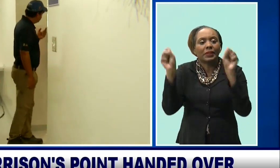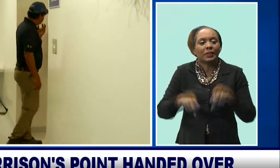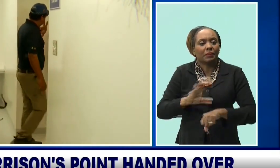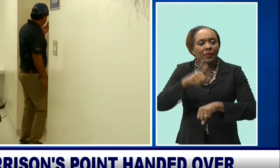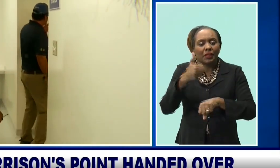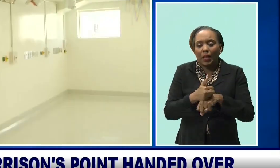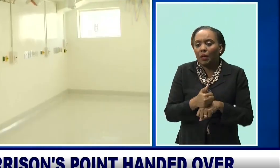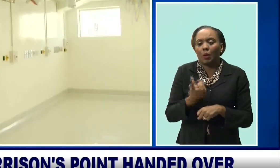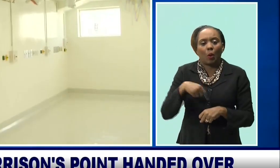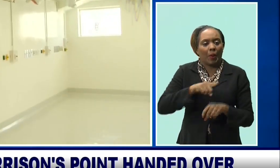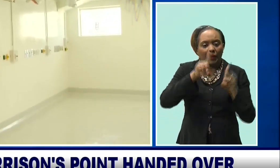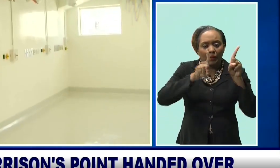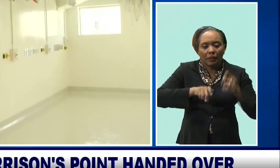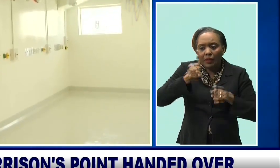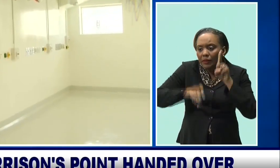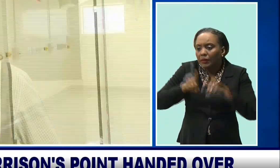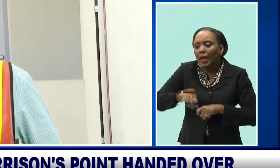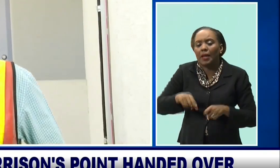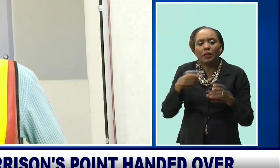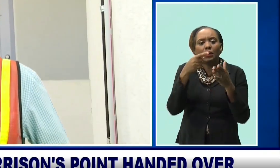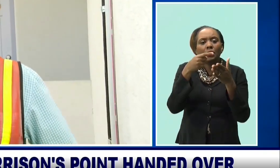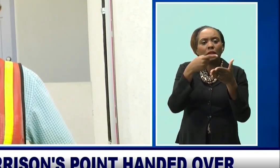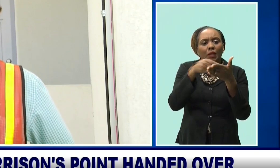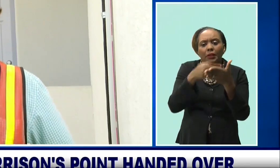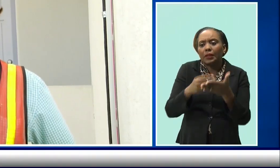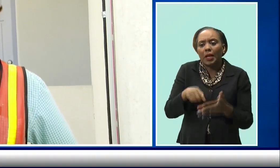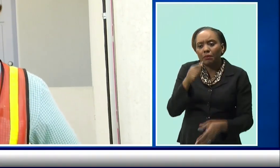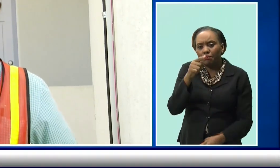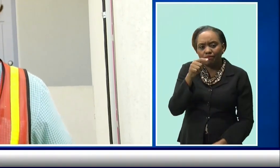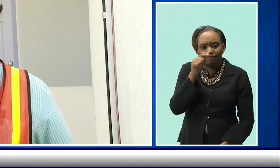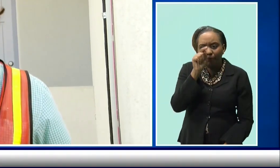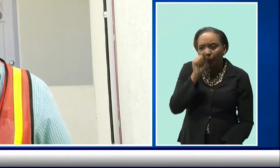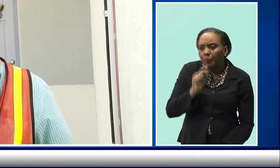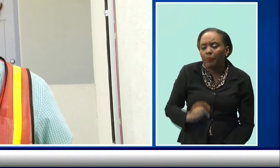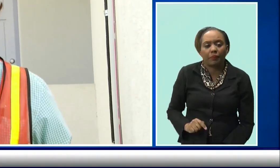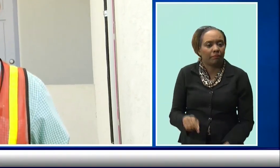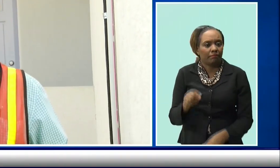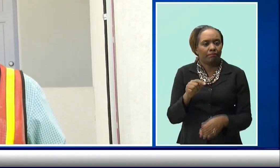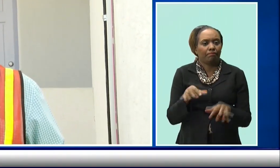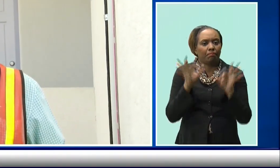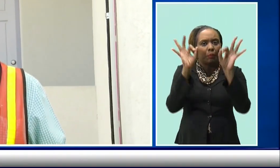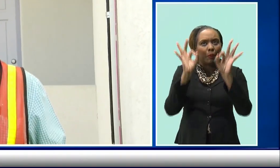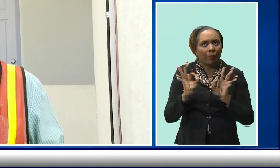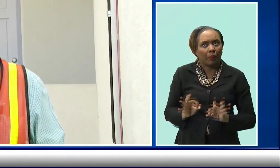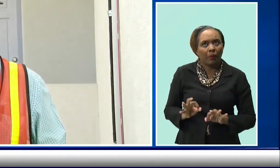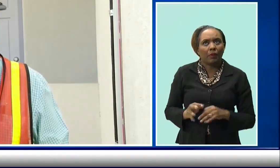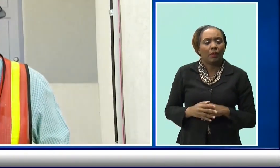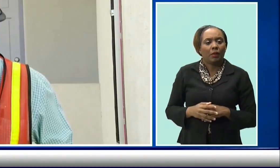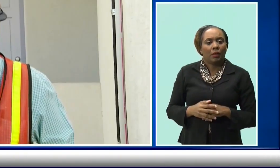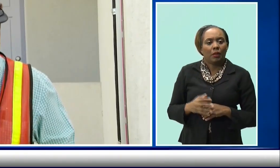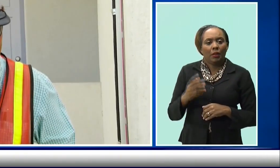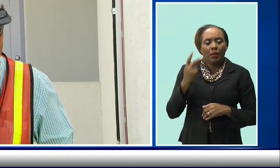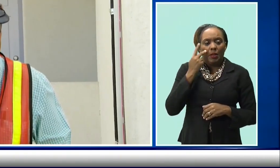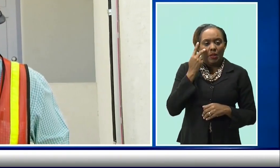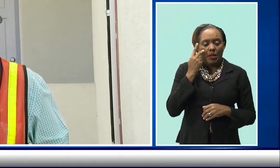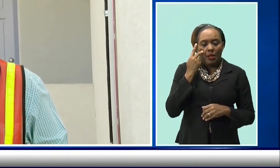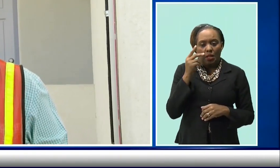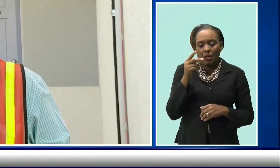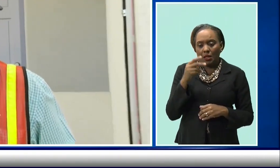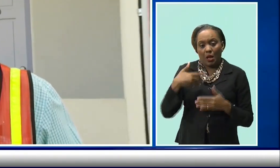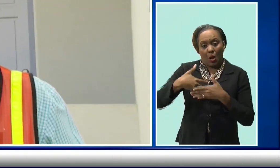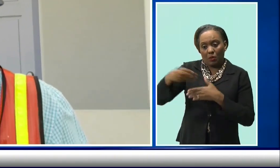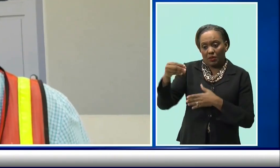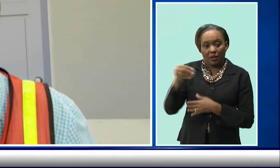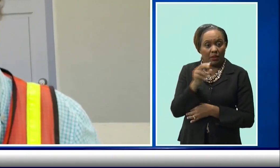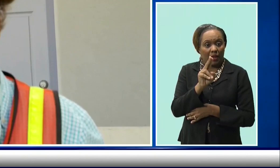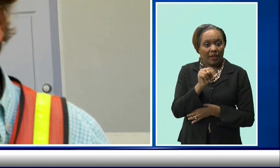tested, checked, and agreed they're working. You will see that on the exterior, the NCC is still doing landscaping,